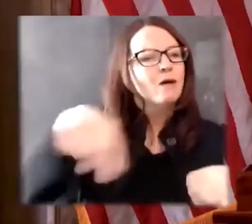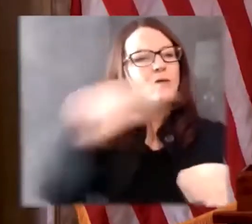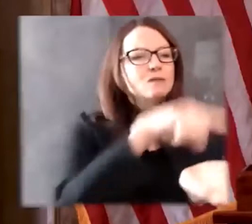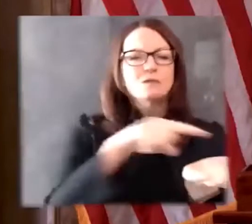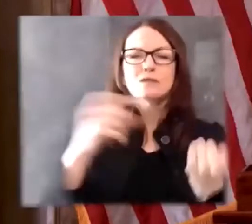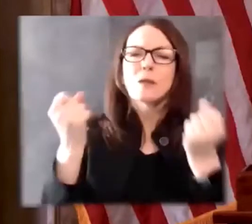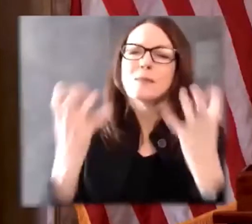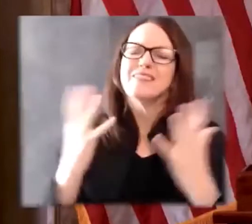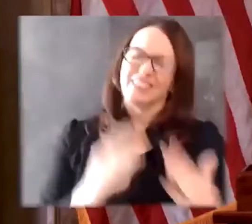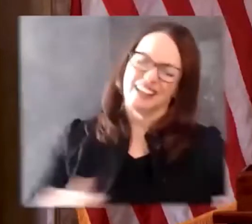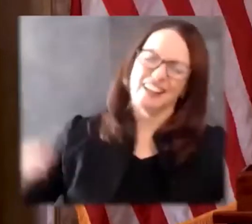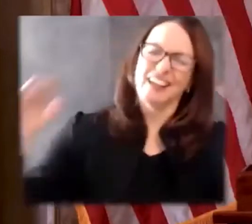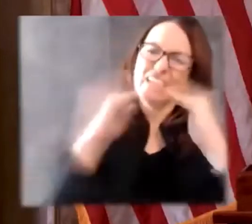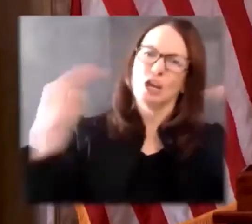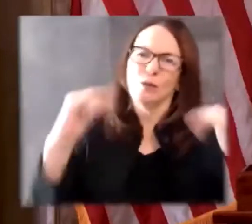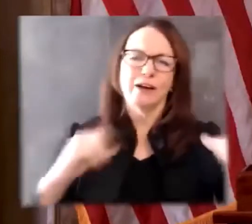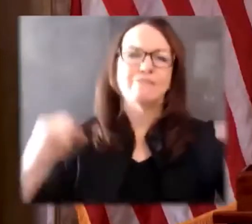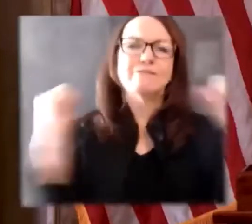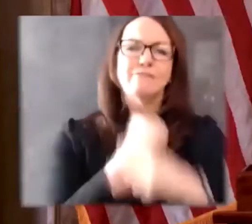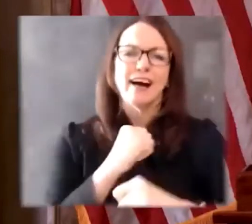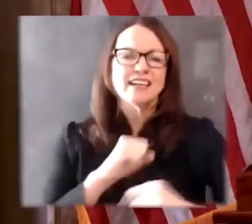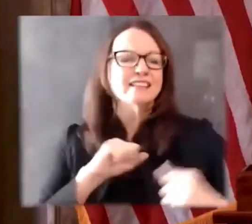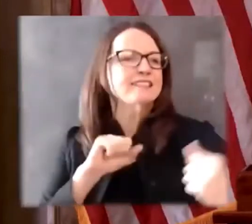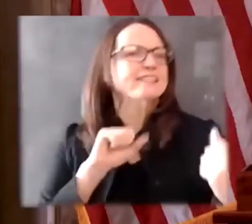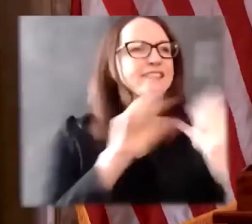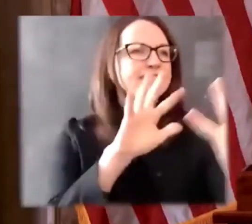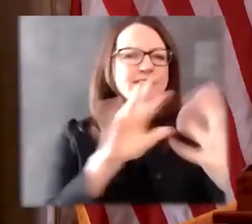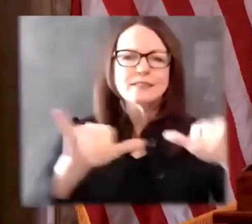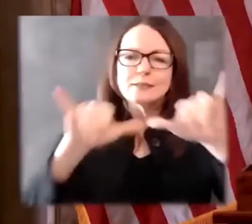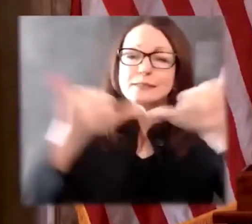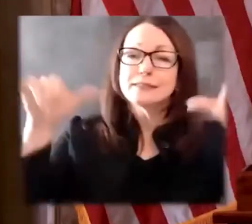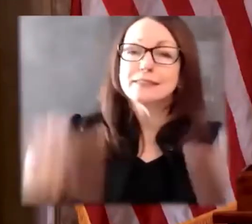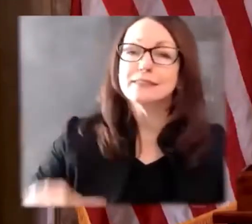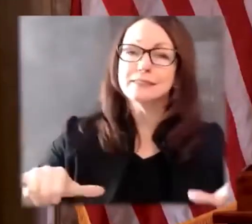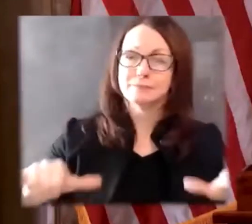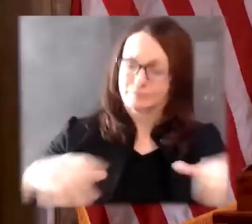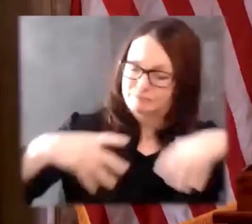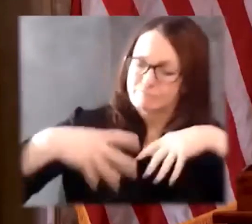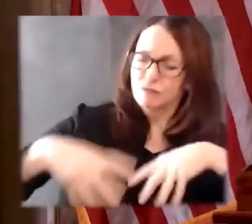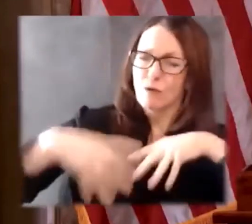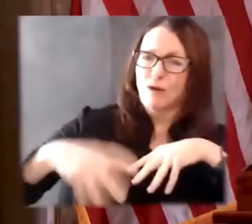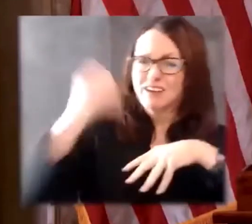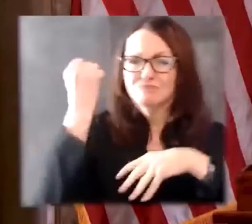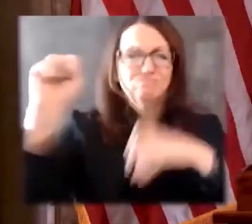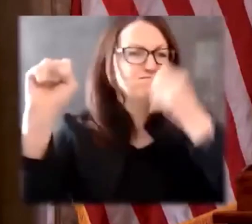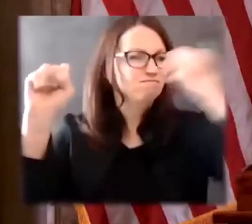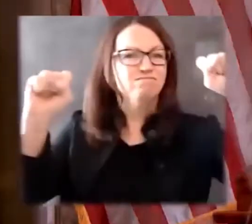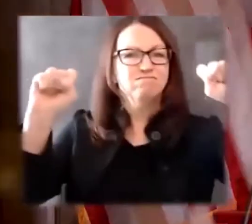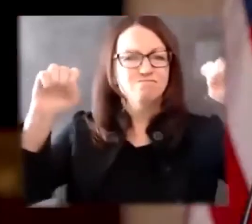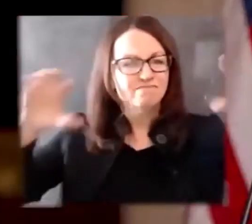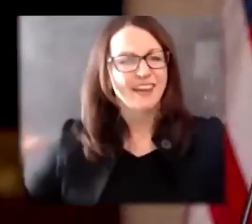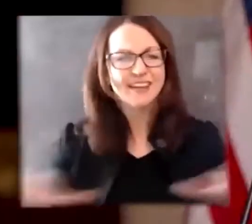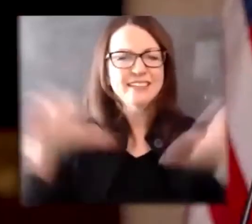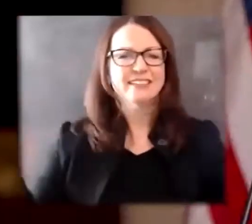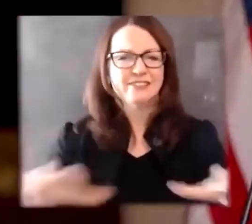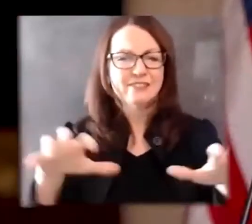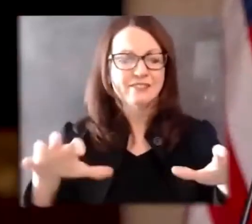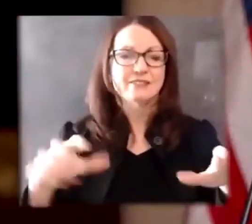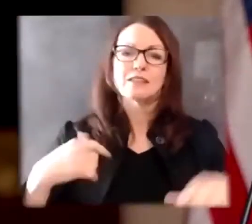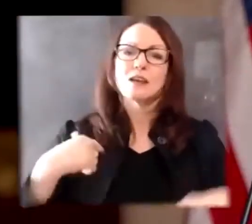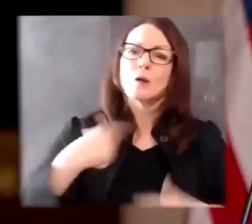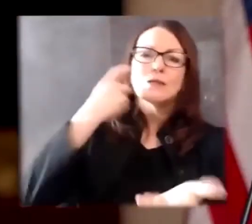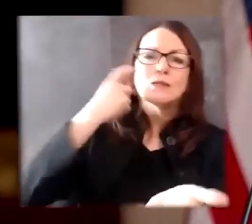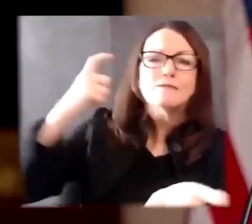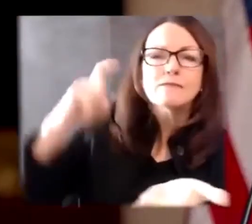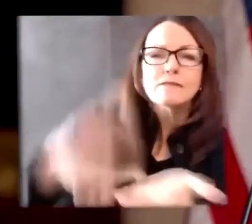of generations in demand of the equity and justice we promised and have not yet delivered. We found perseverance